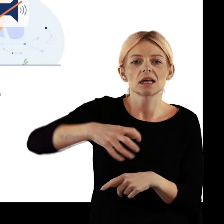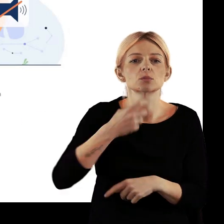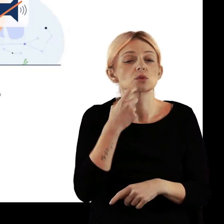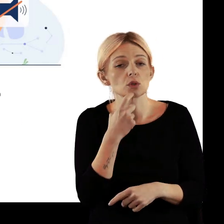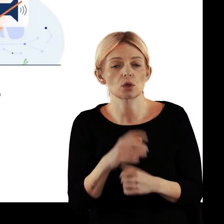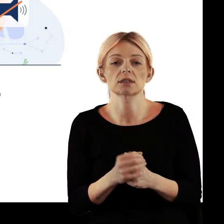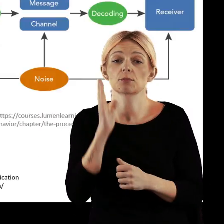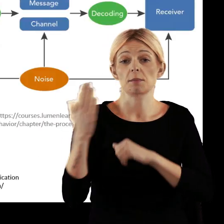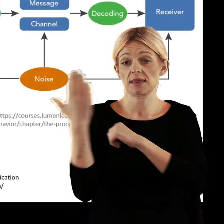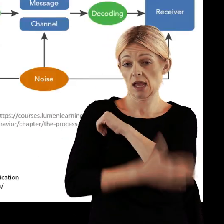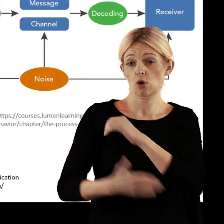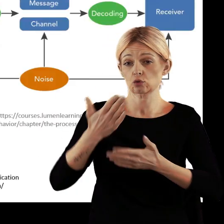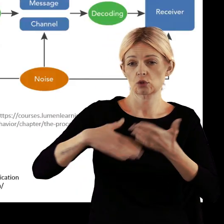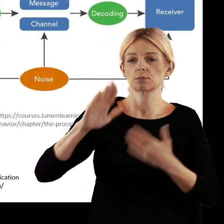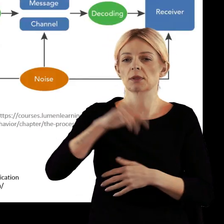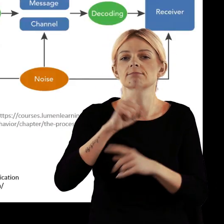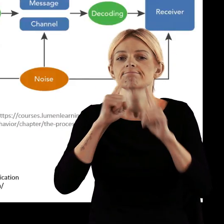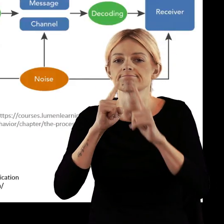Bellby.